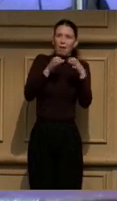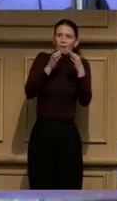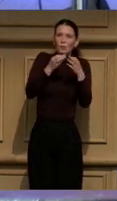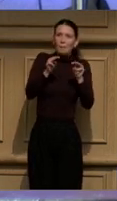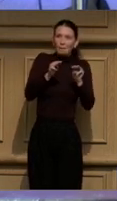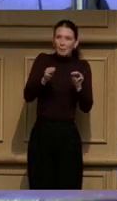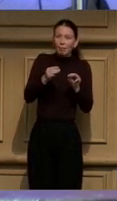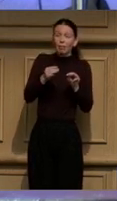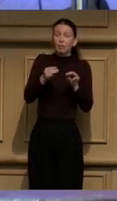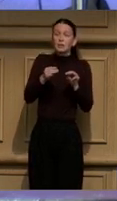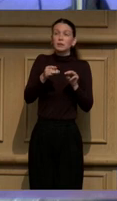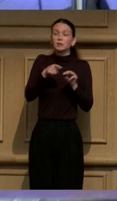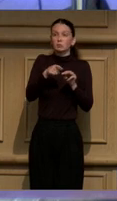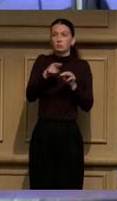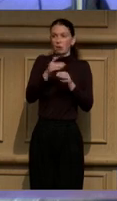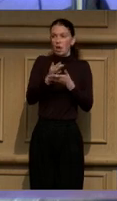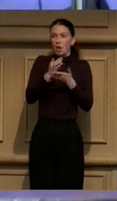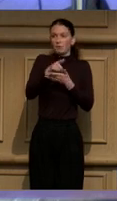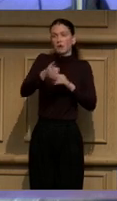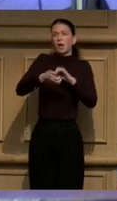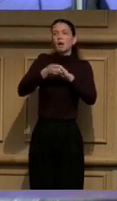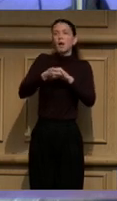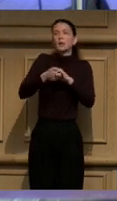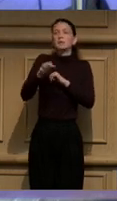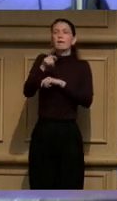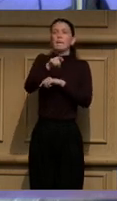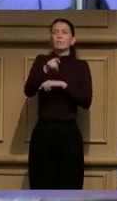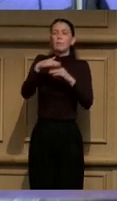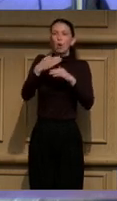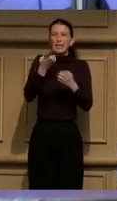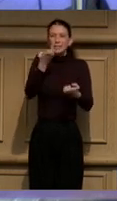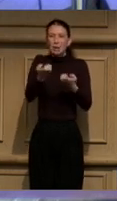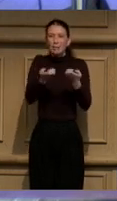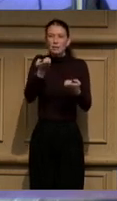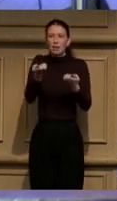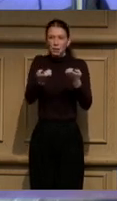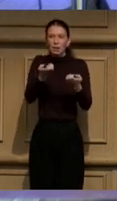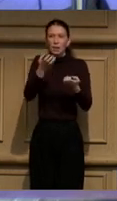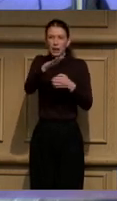my colleagues from Experimental Film Society. Mm-hmm. So